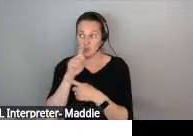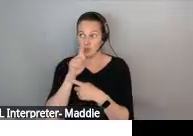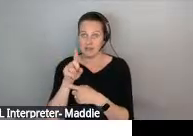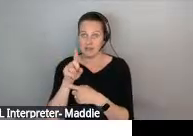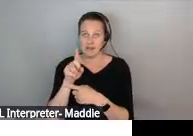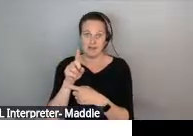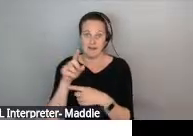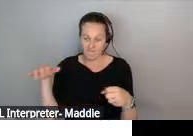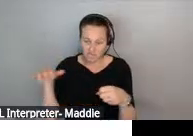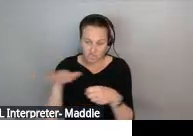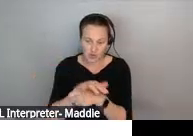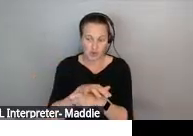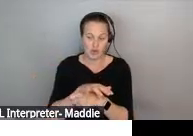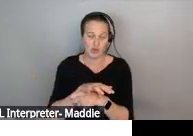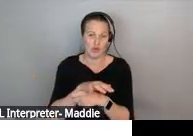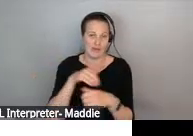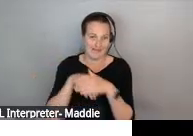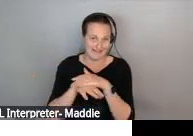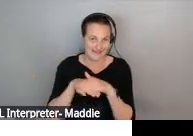accessible